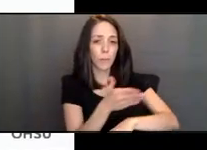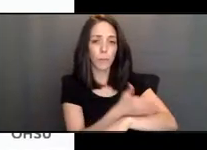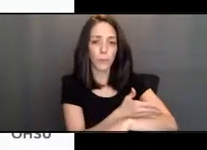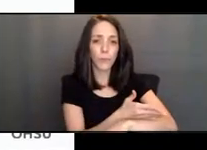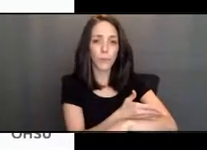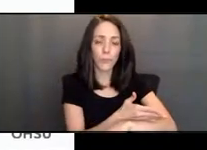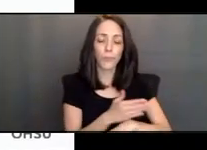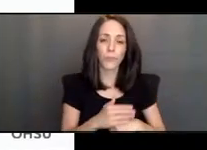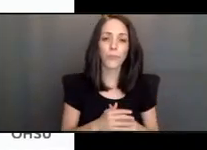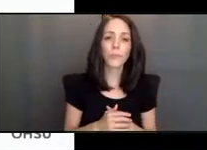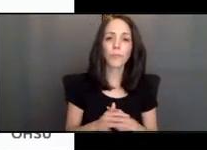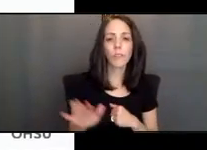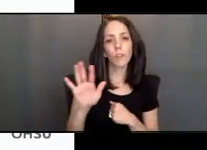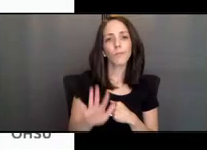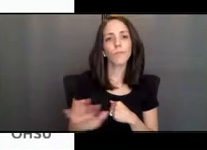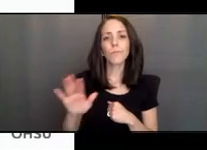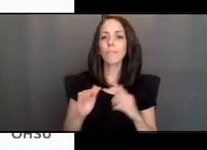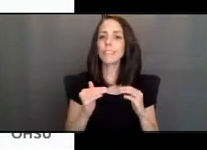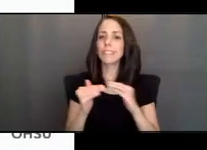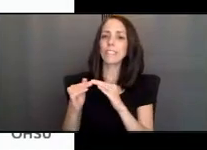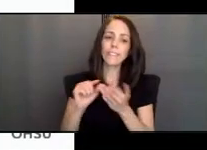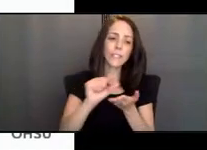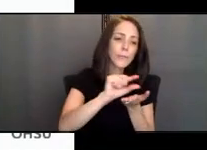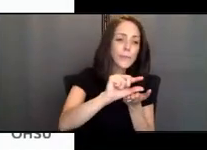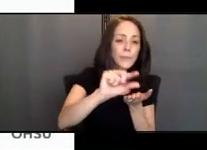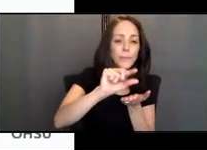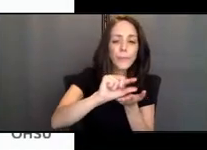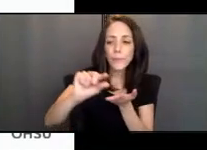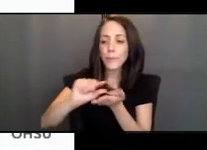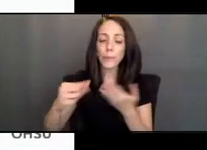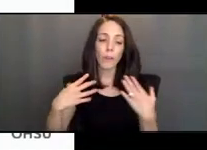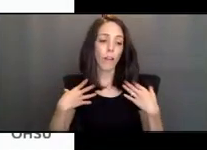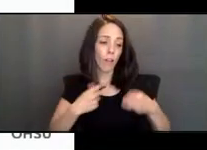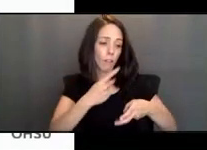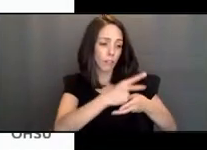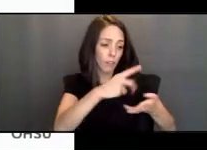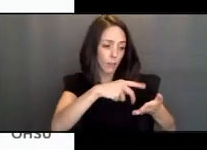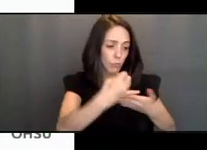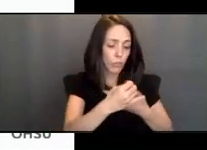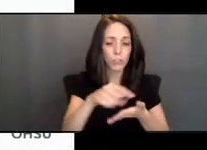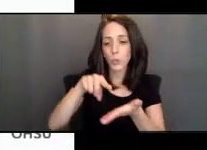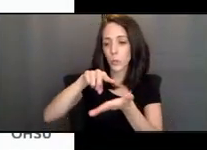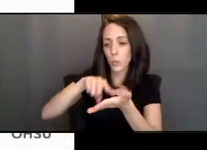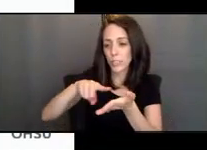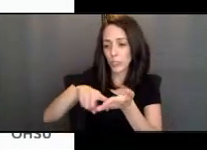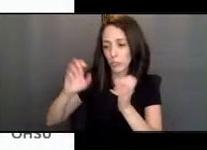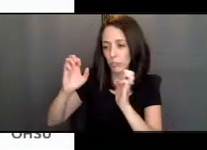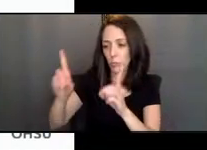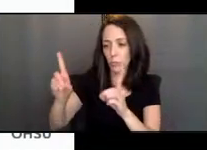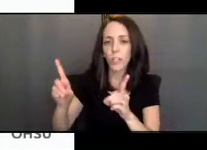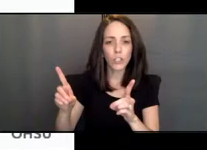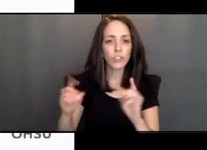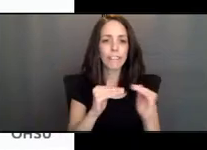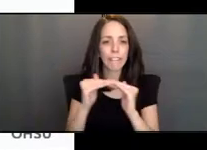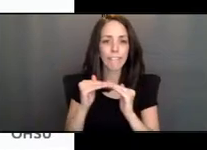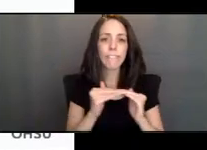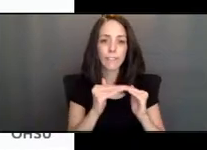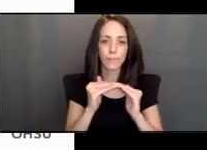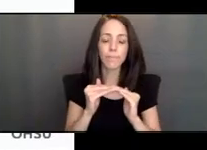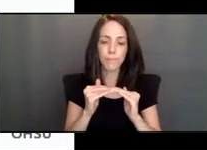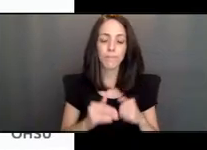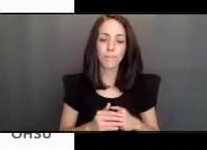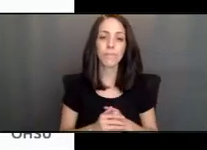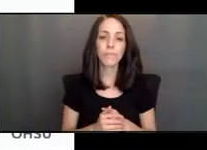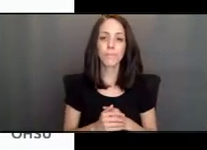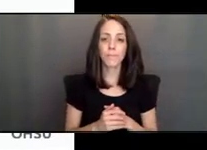approximately evenly spread between healthcare projects and research and education areas. Notable